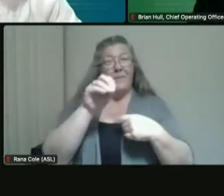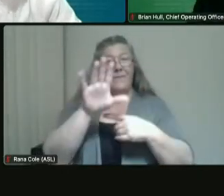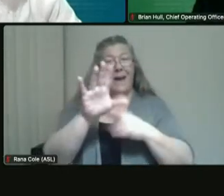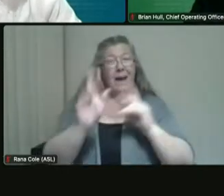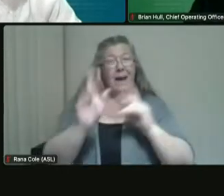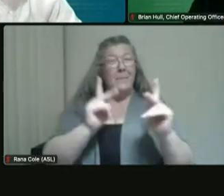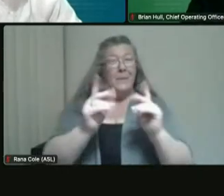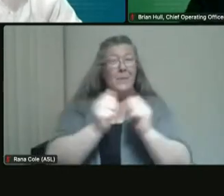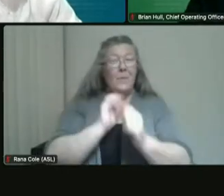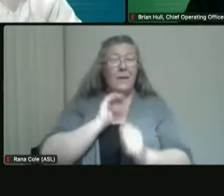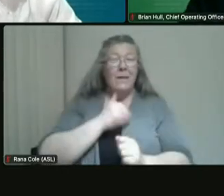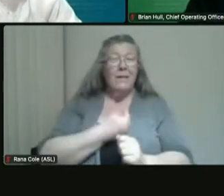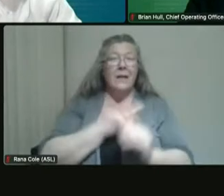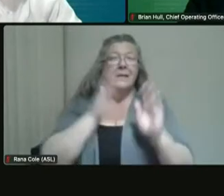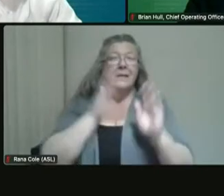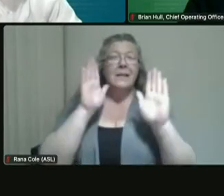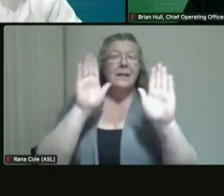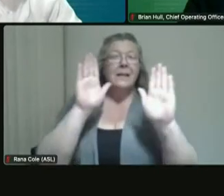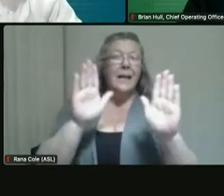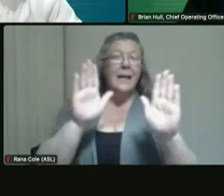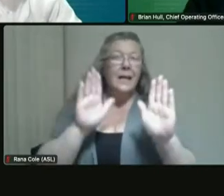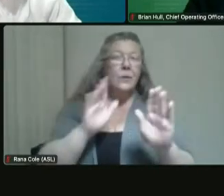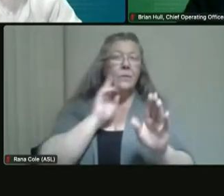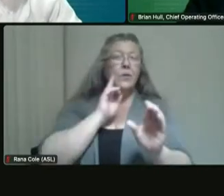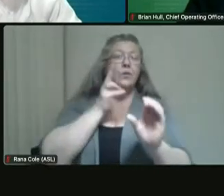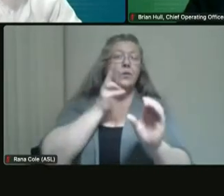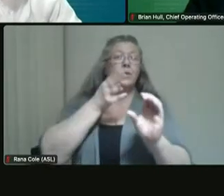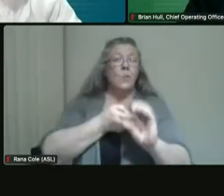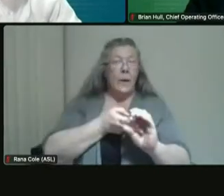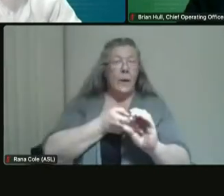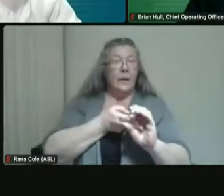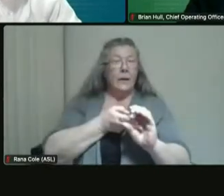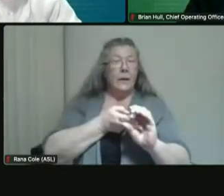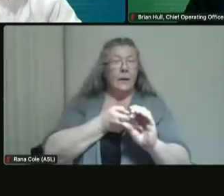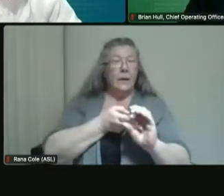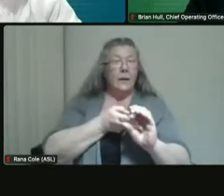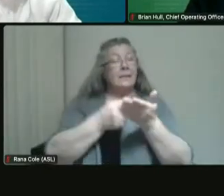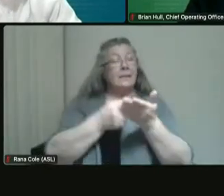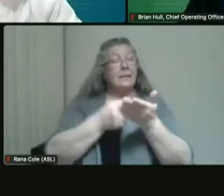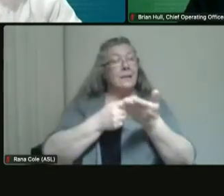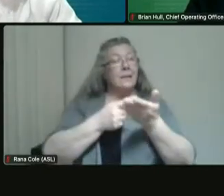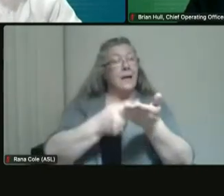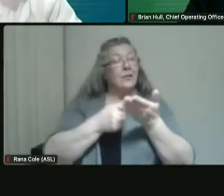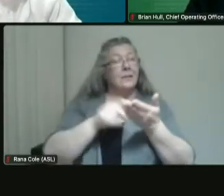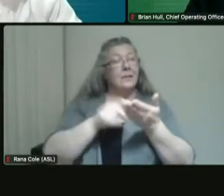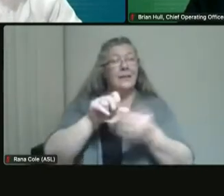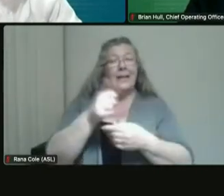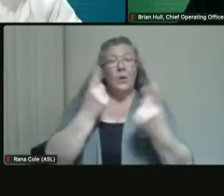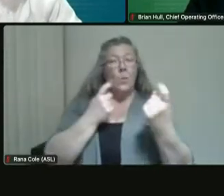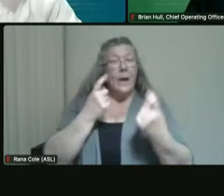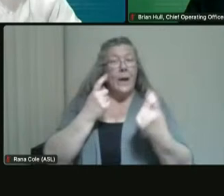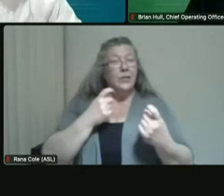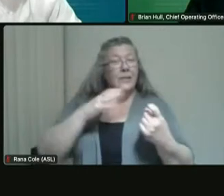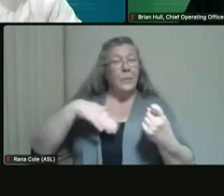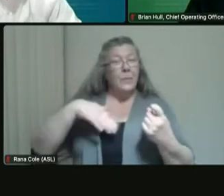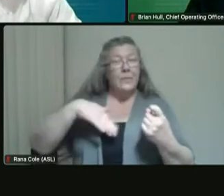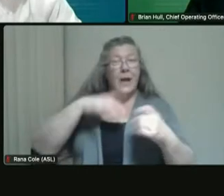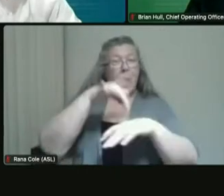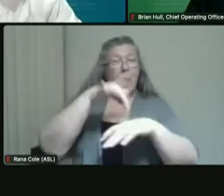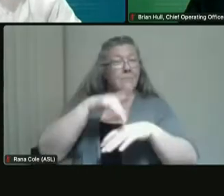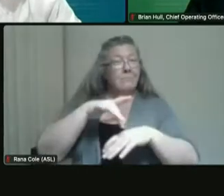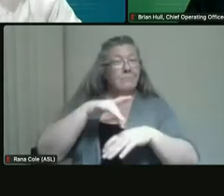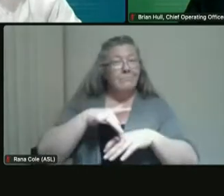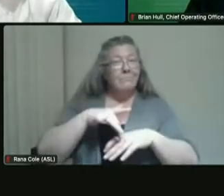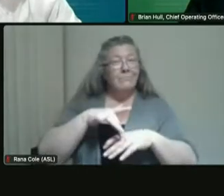much for coming out and participating in this discussion. If you have any questions that we didn't get to that you want to follow up on, please feel free to email the